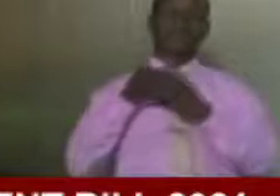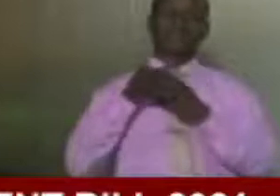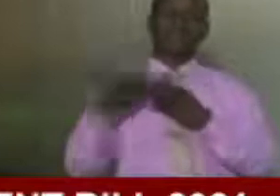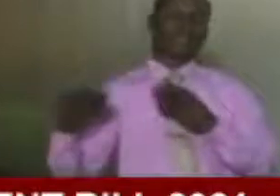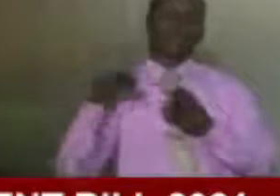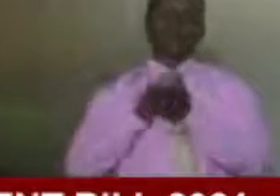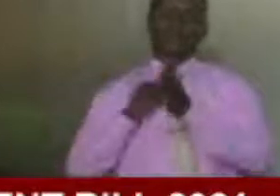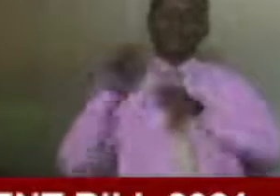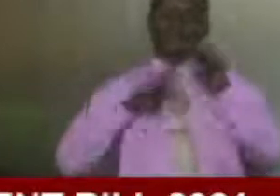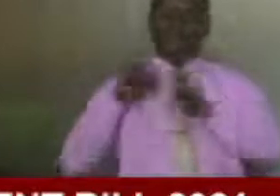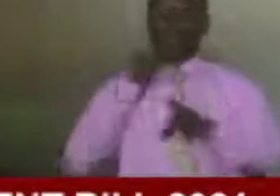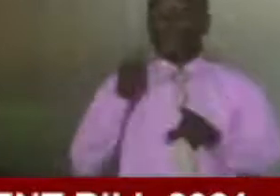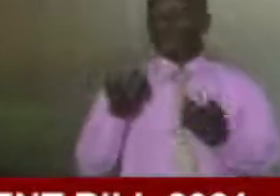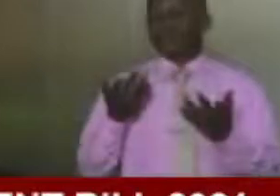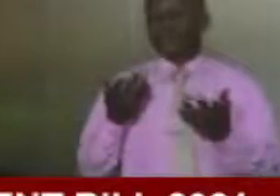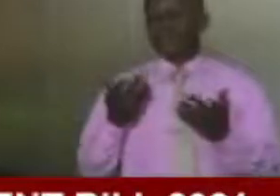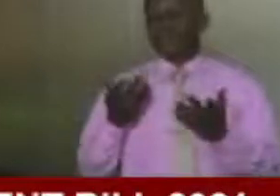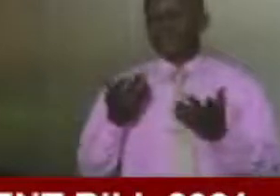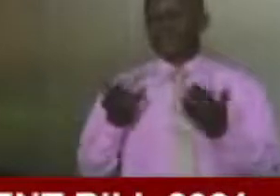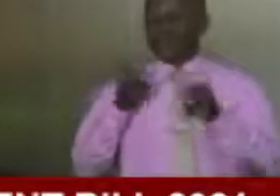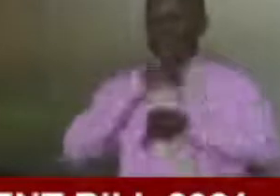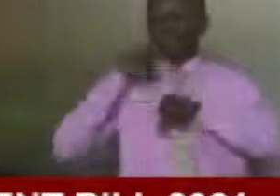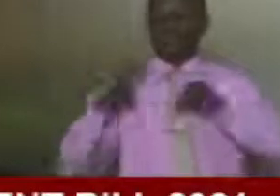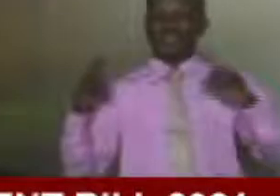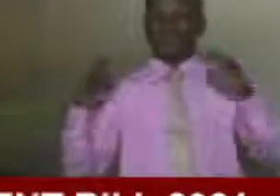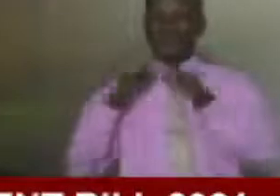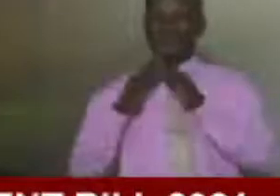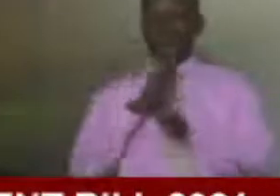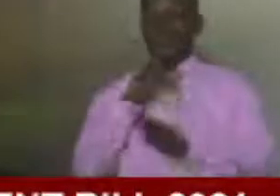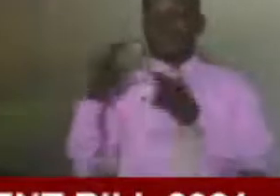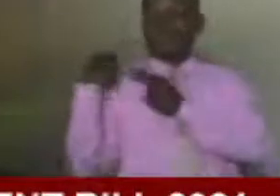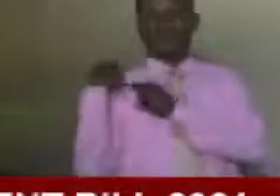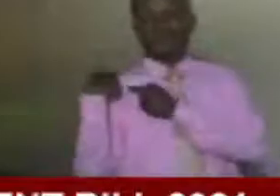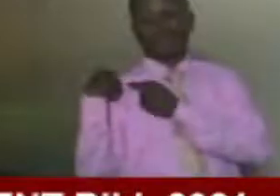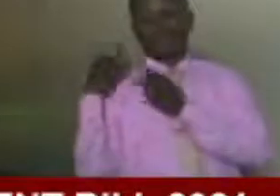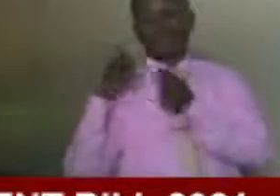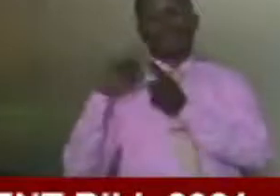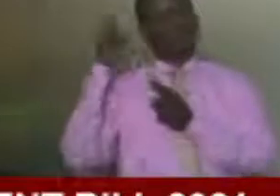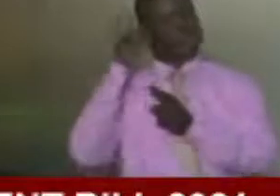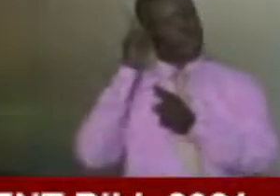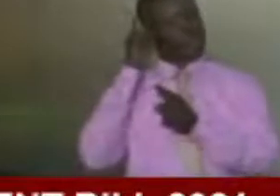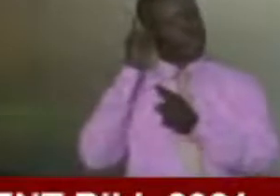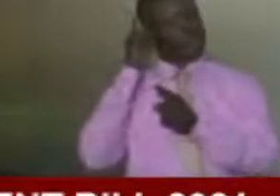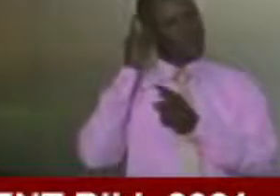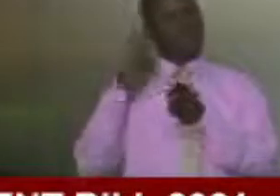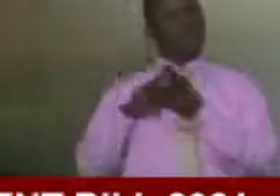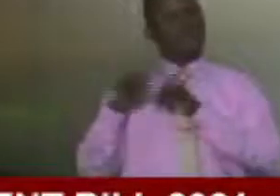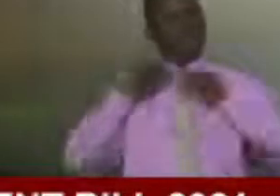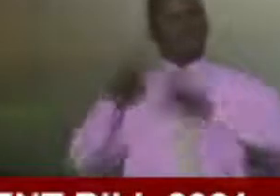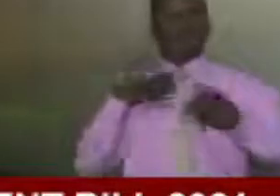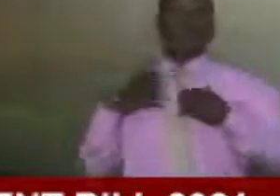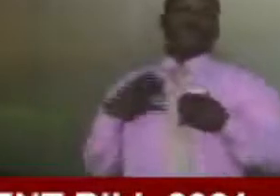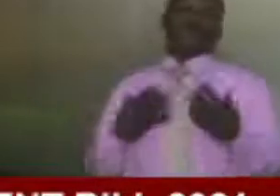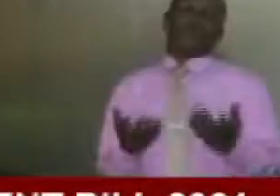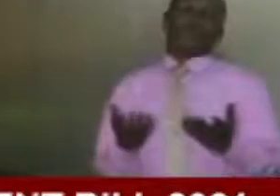were not aware of. So the National Assembly is duty bound to listen to the clamor of the Nigerian people.